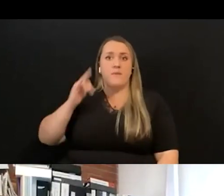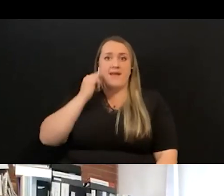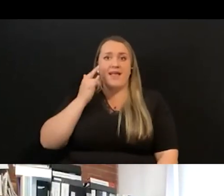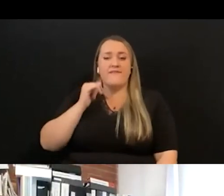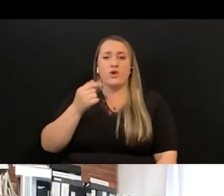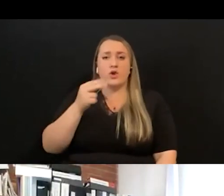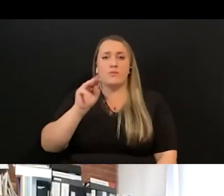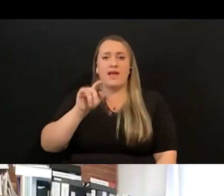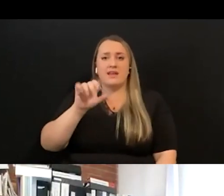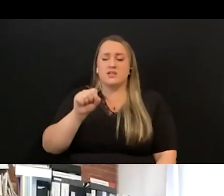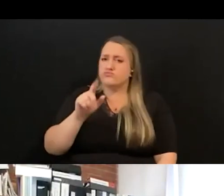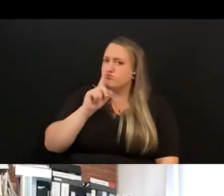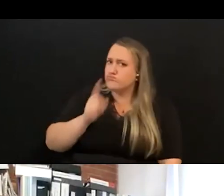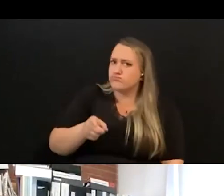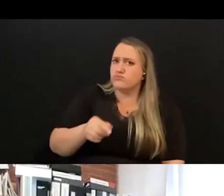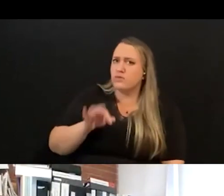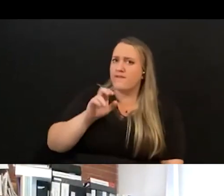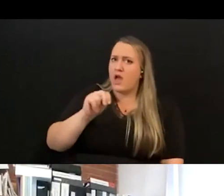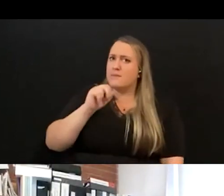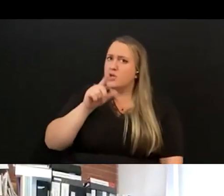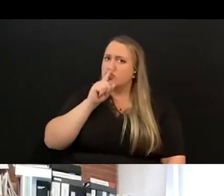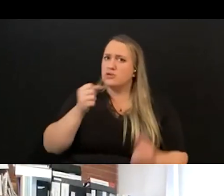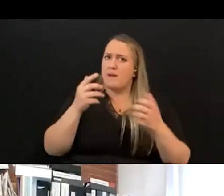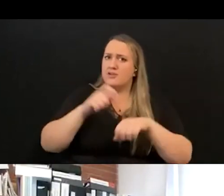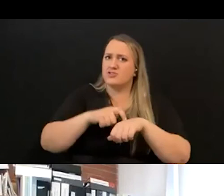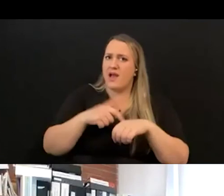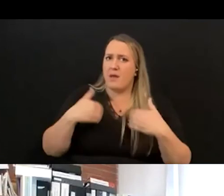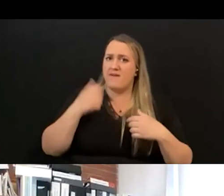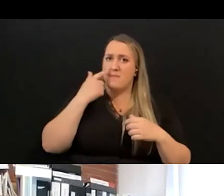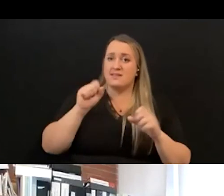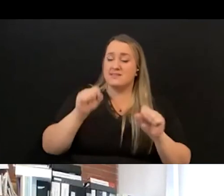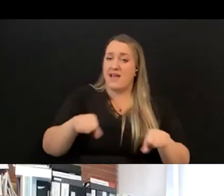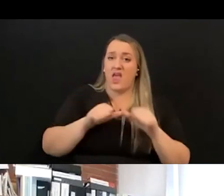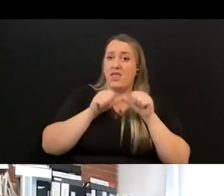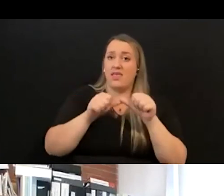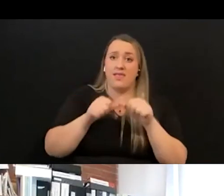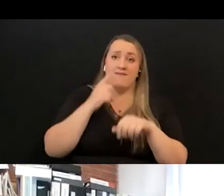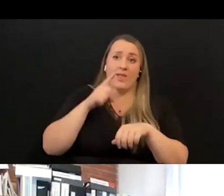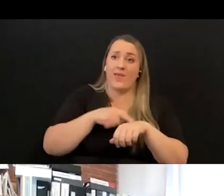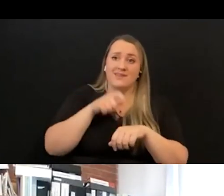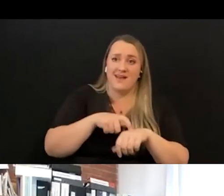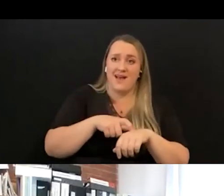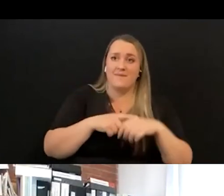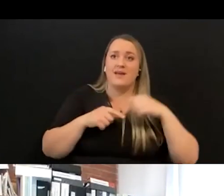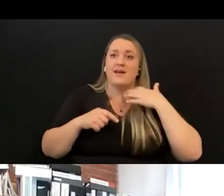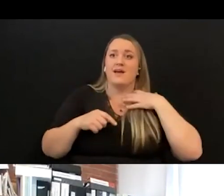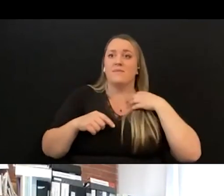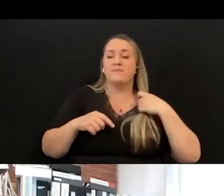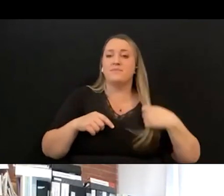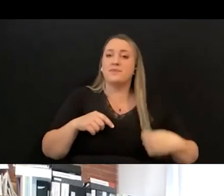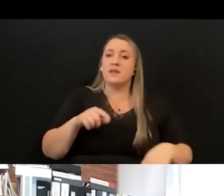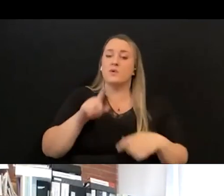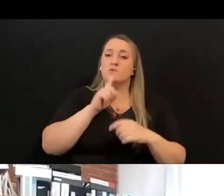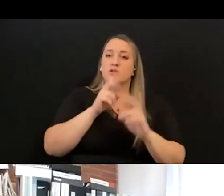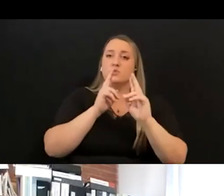Yeah, sure. I'm not sure how much time we have, because I could go on about that for a very long time. It was to commemorate the